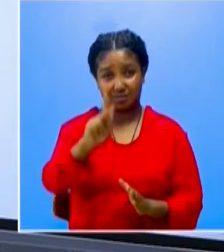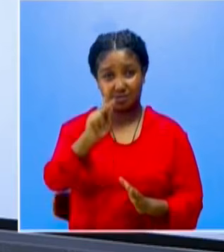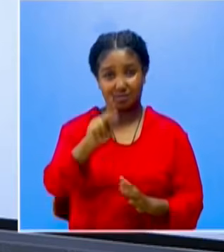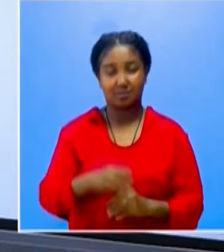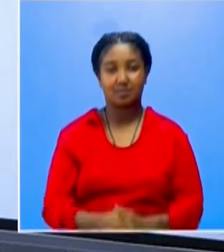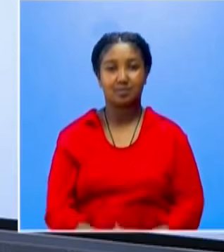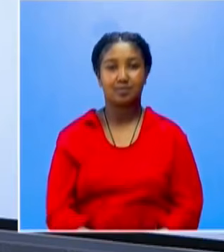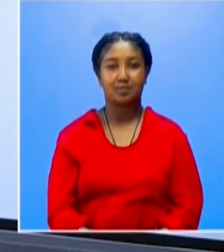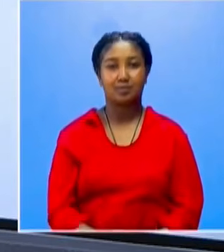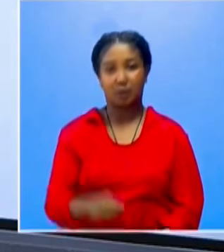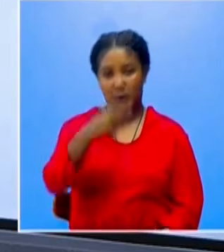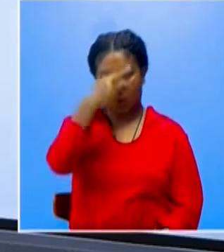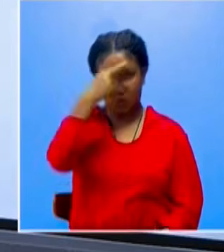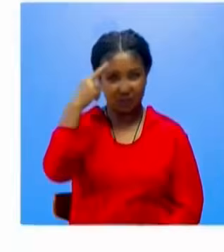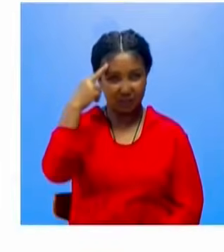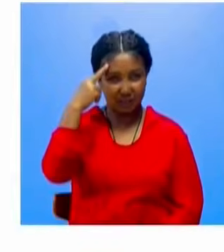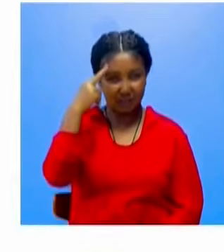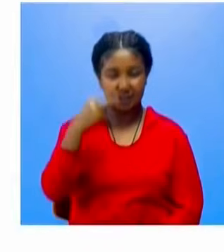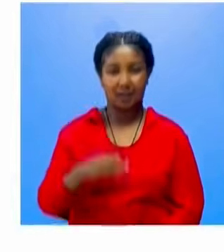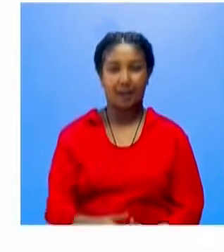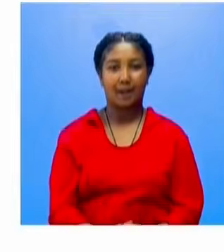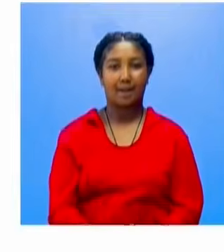Yeah, cause.